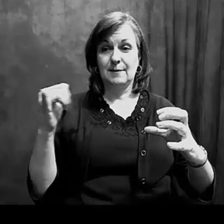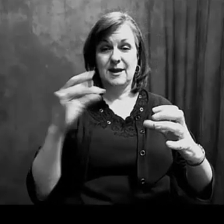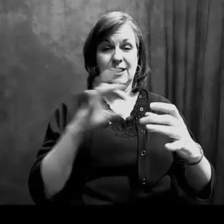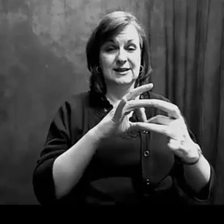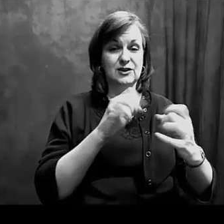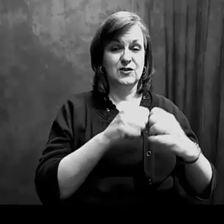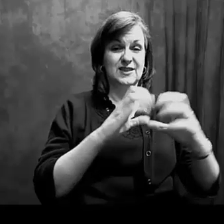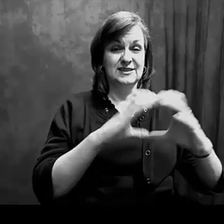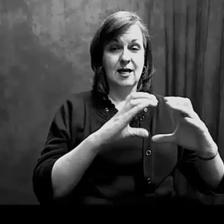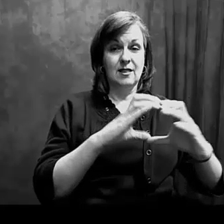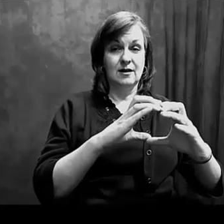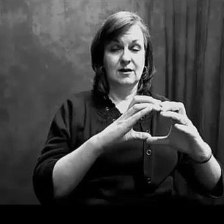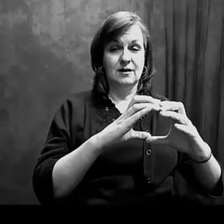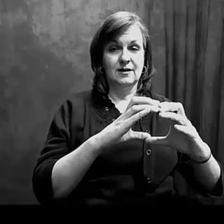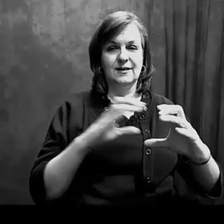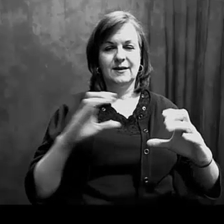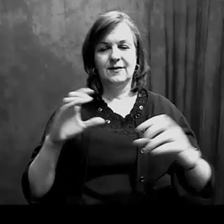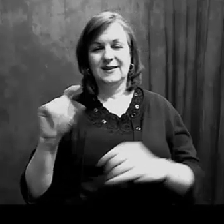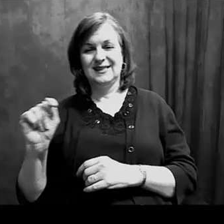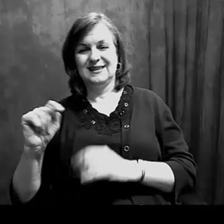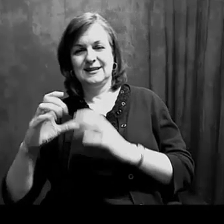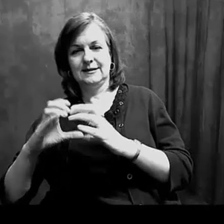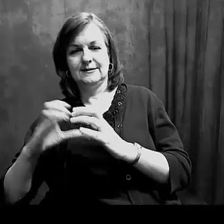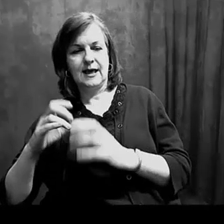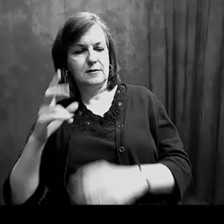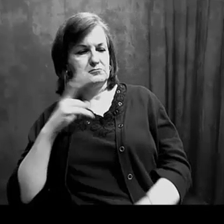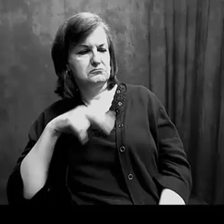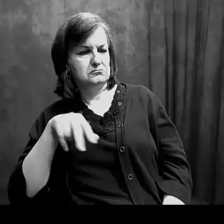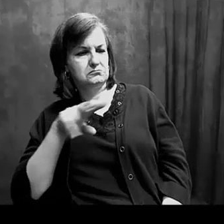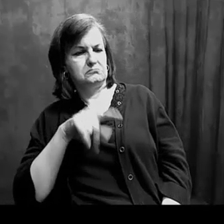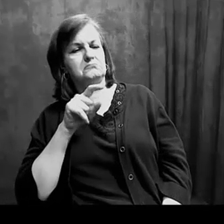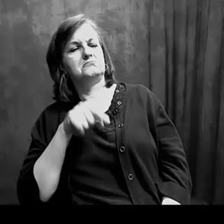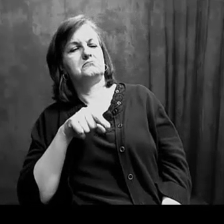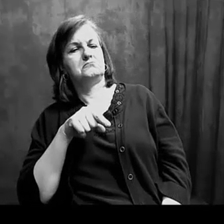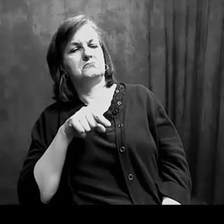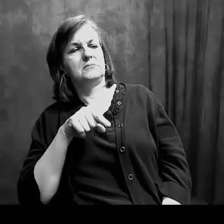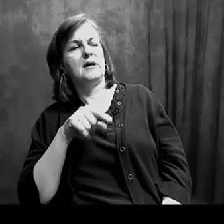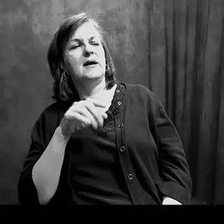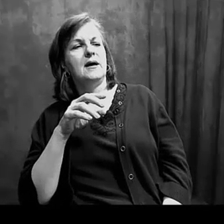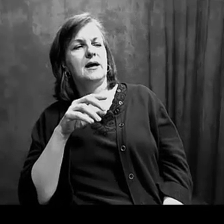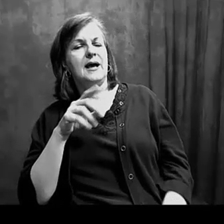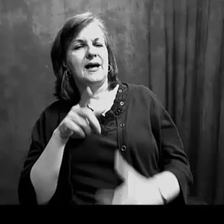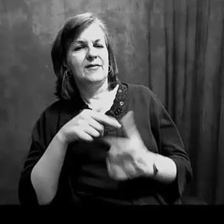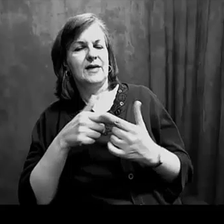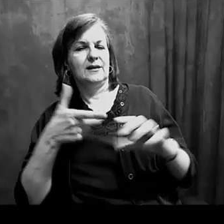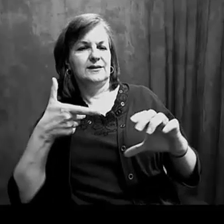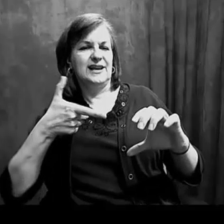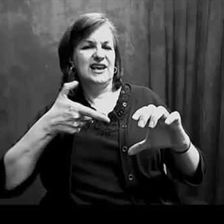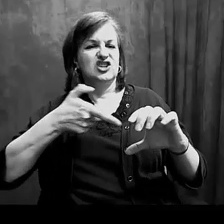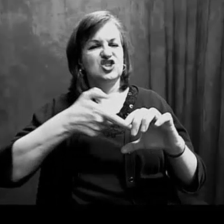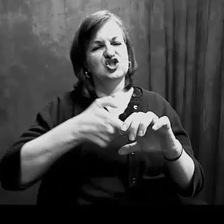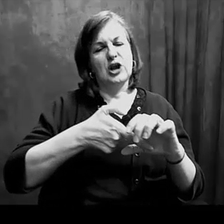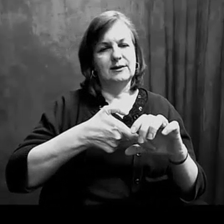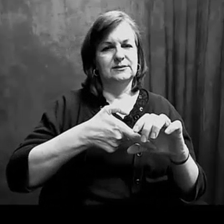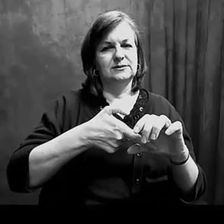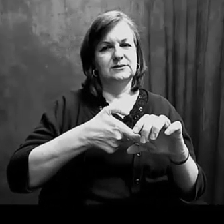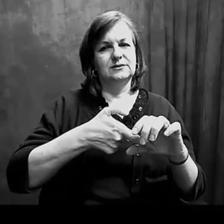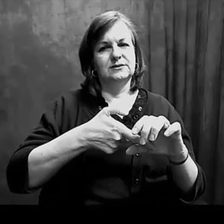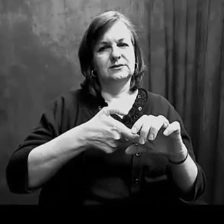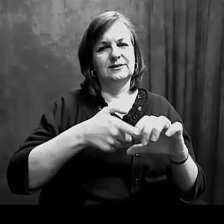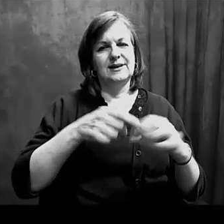antibody, the cytotoxic T cell comes along and actually injects